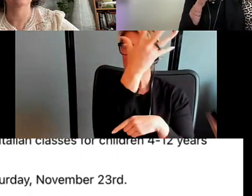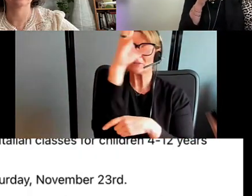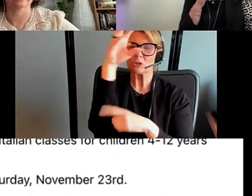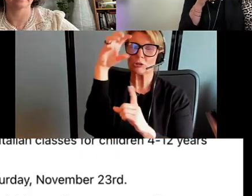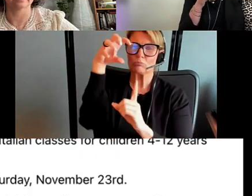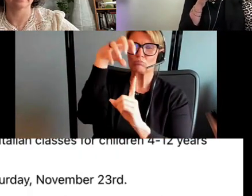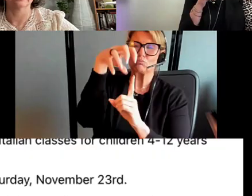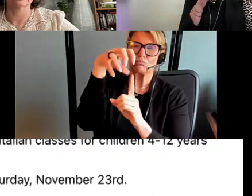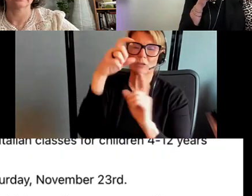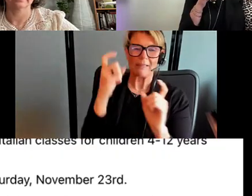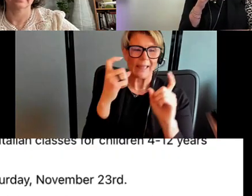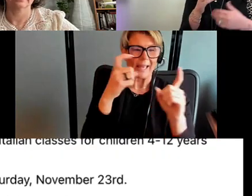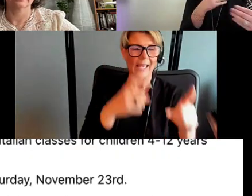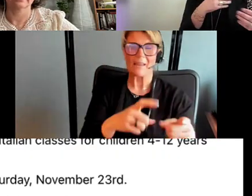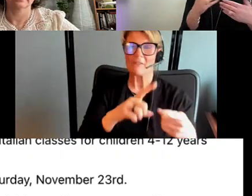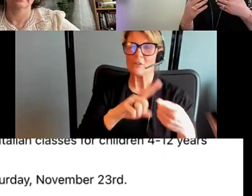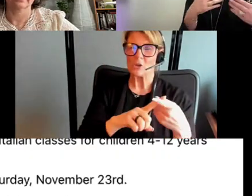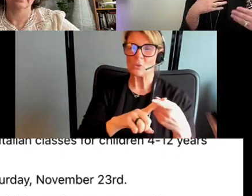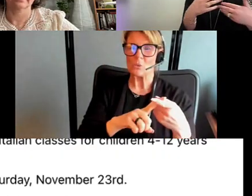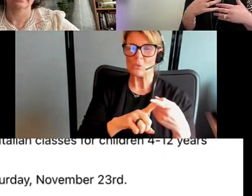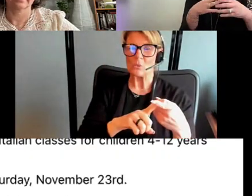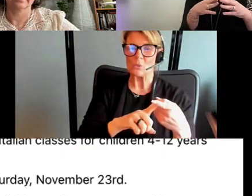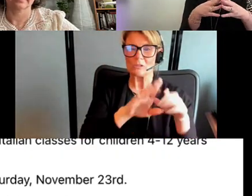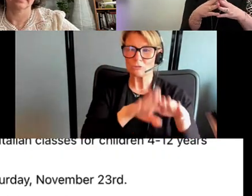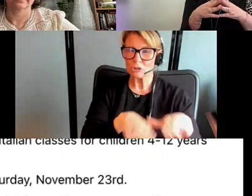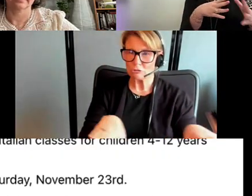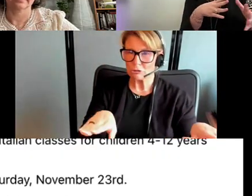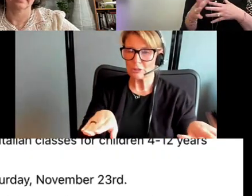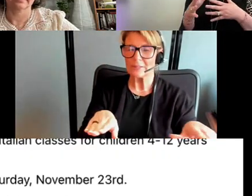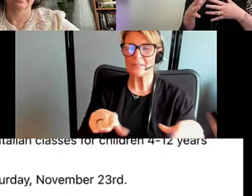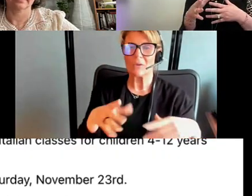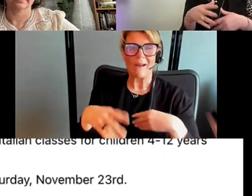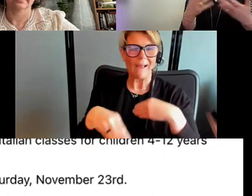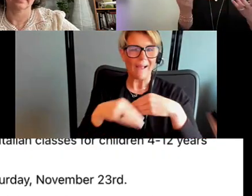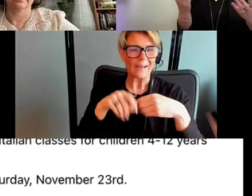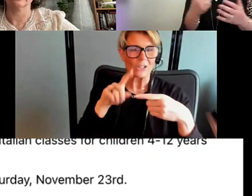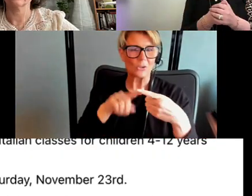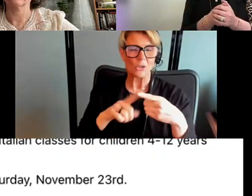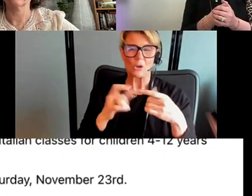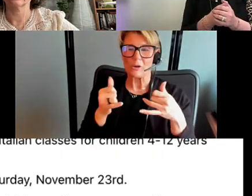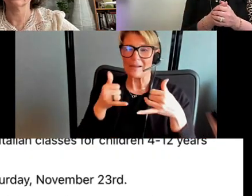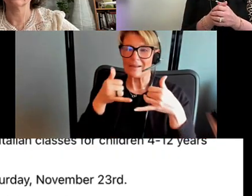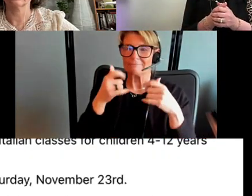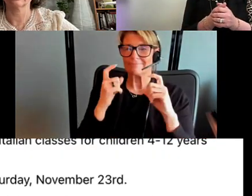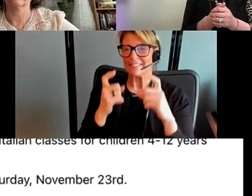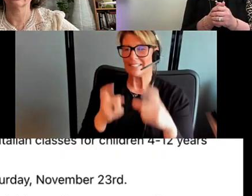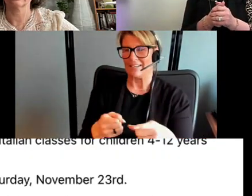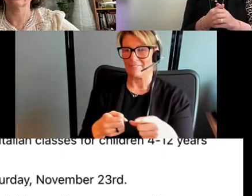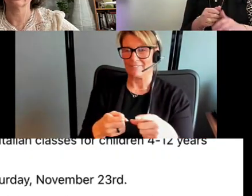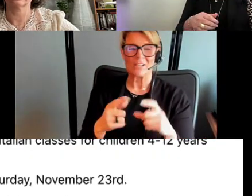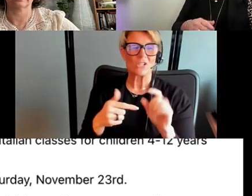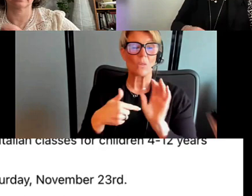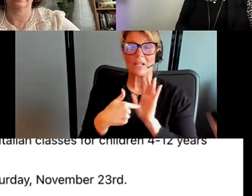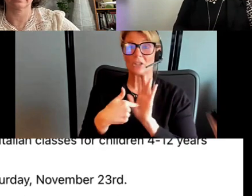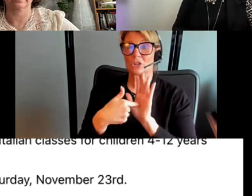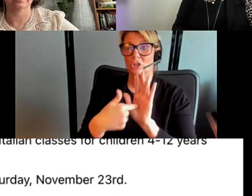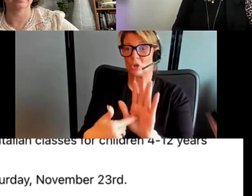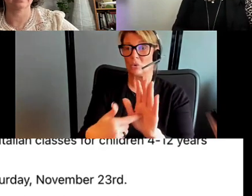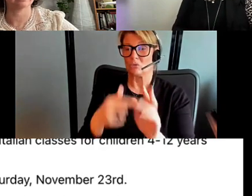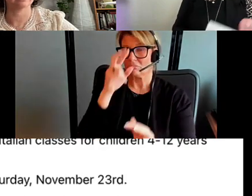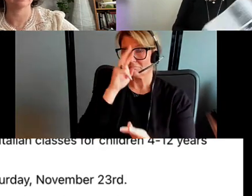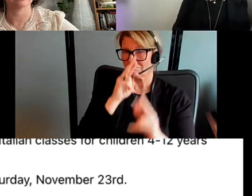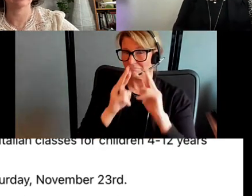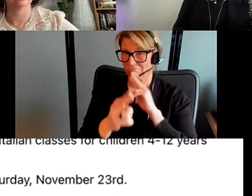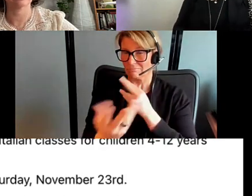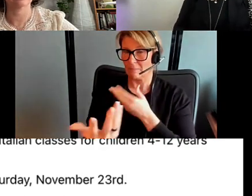at their Christmas celebration. So, your community partnership is 2 ways. So that's just showcasing that. And if we